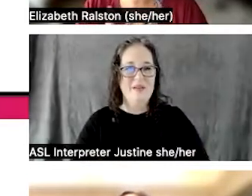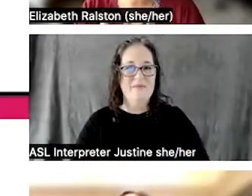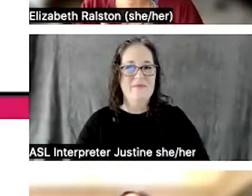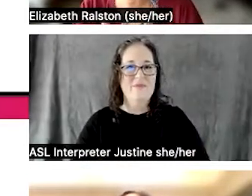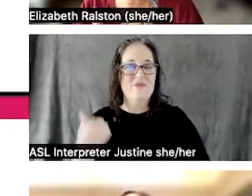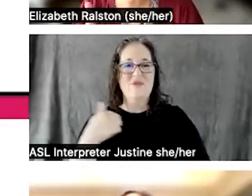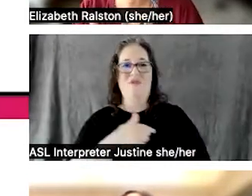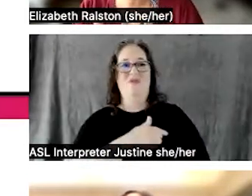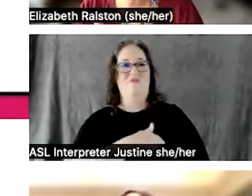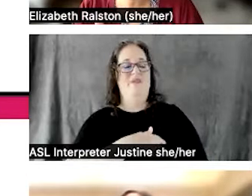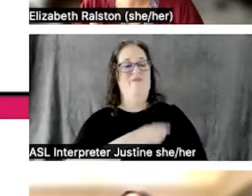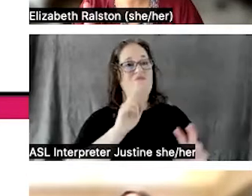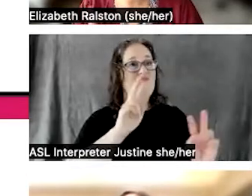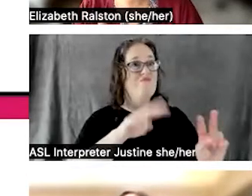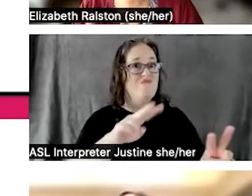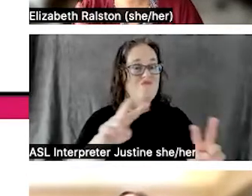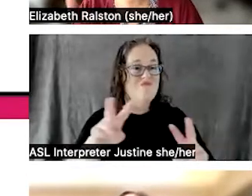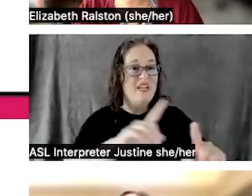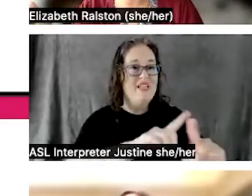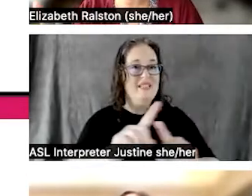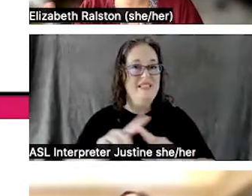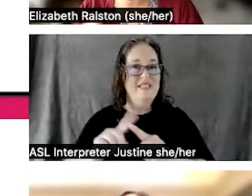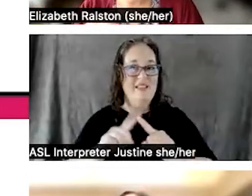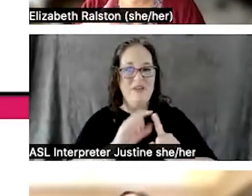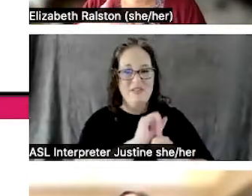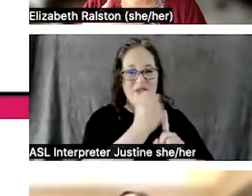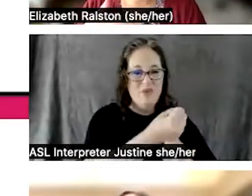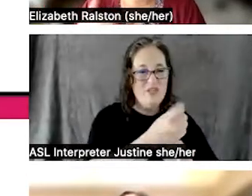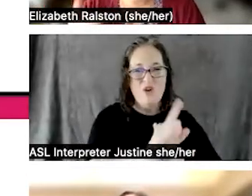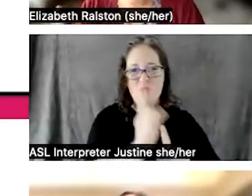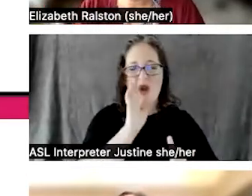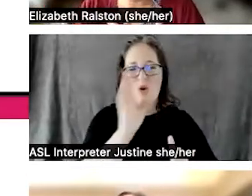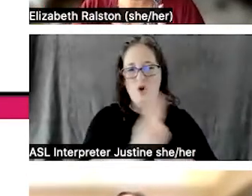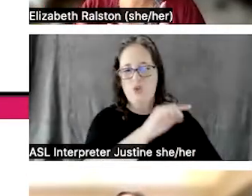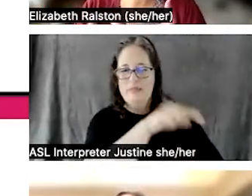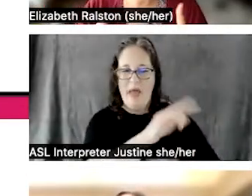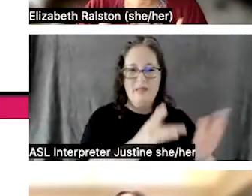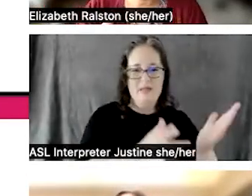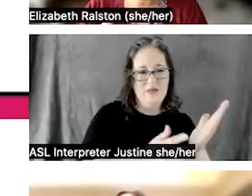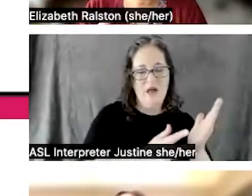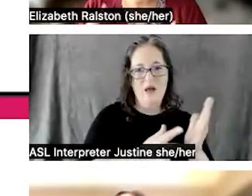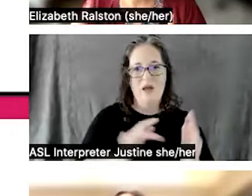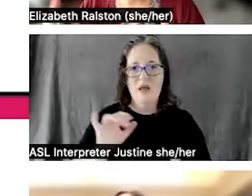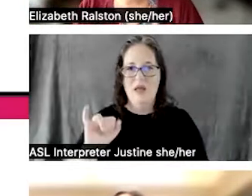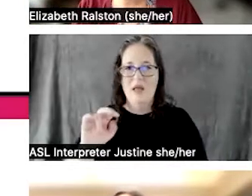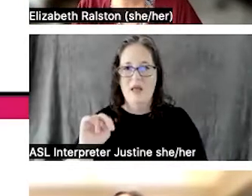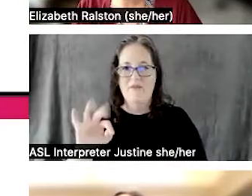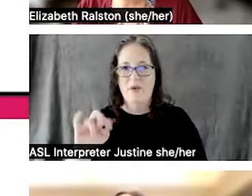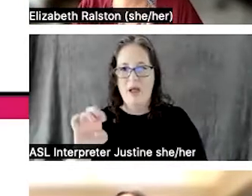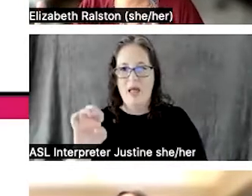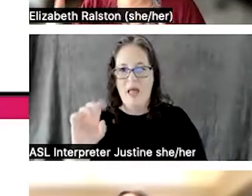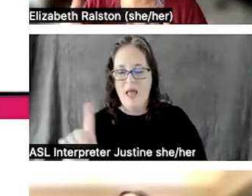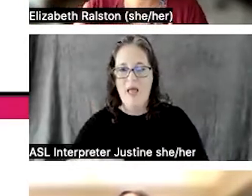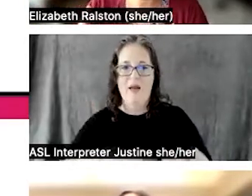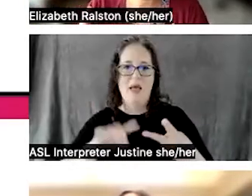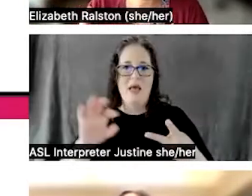of technology is used for different places. For example, infrared, FM, loop